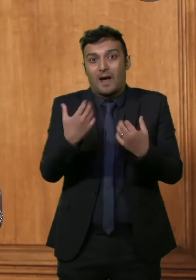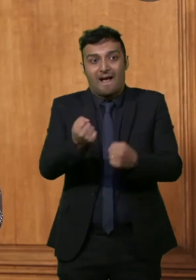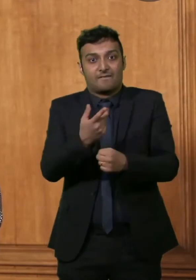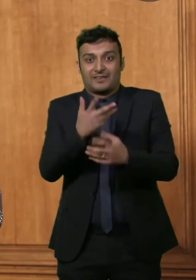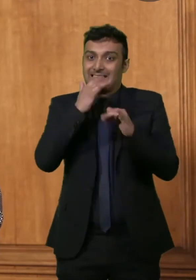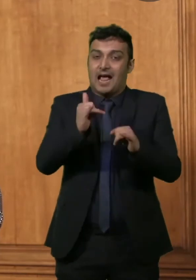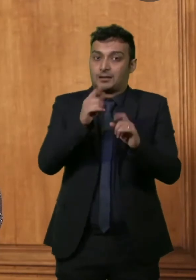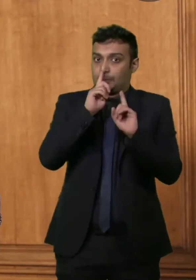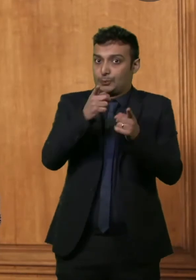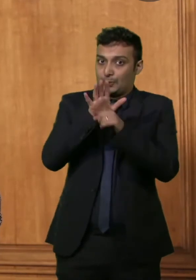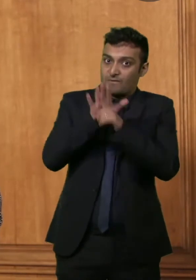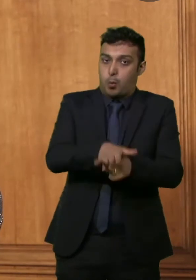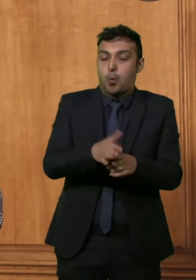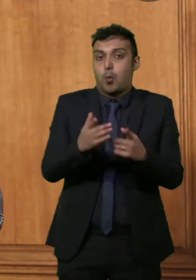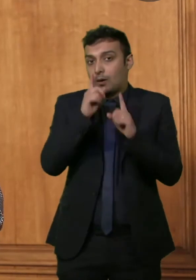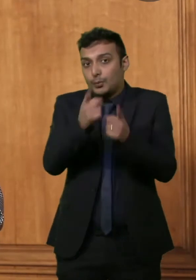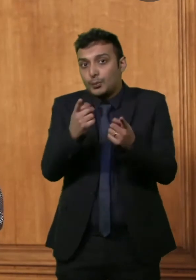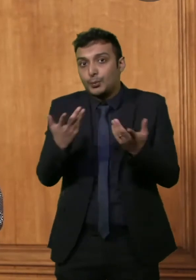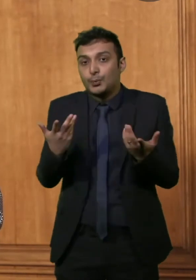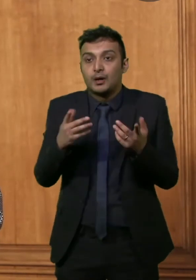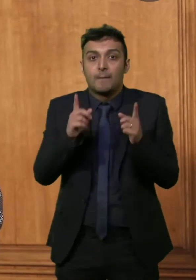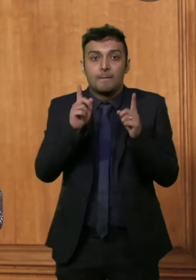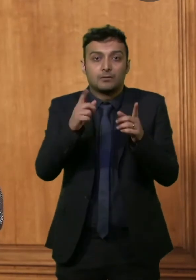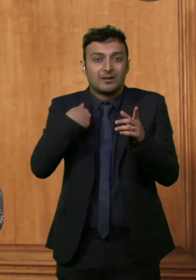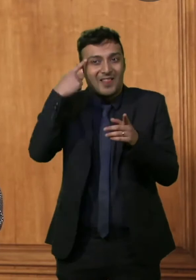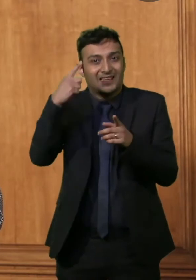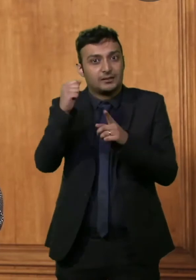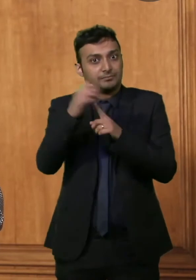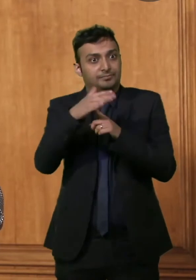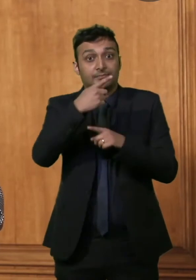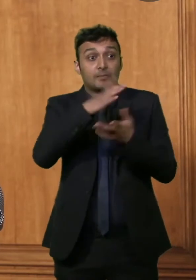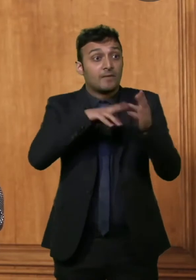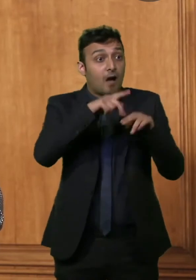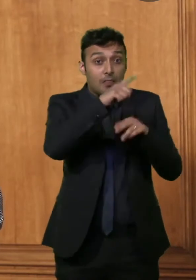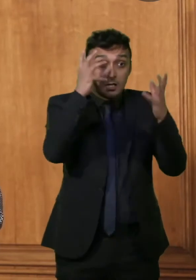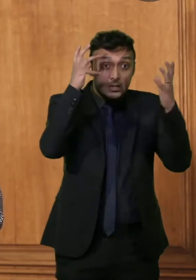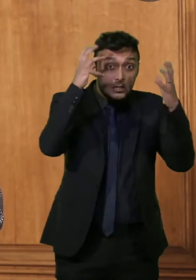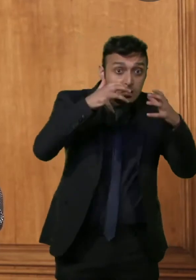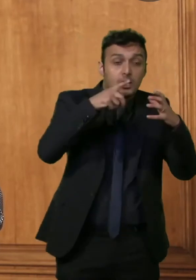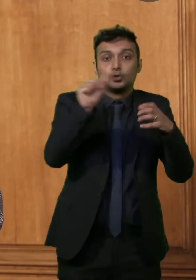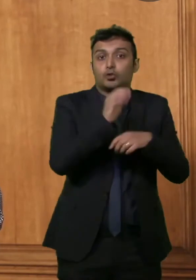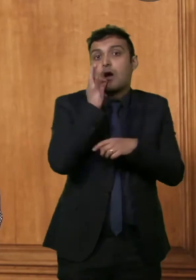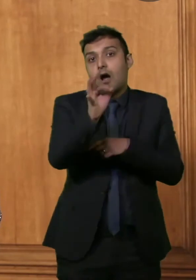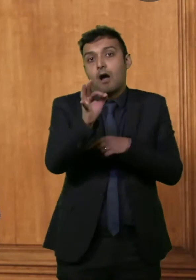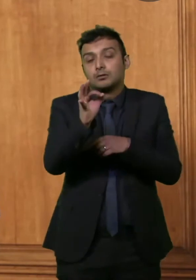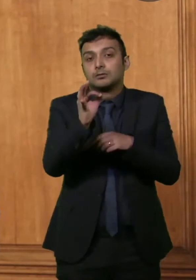important thing is for parents to ask if they're concerned about it, and people will help them understand what the test is